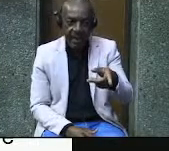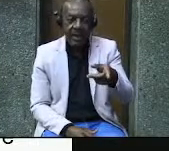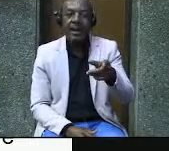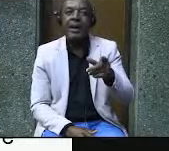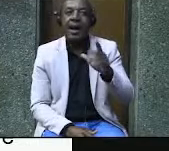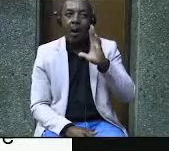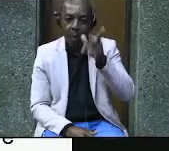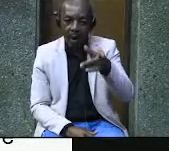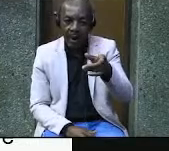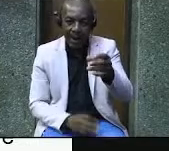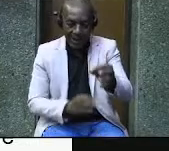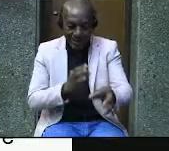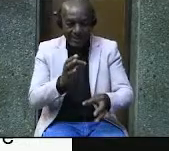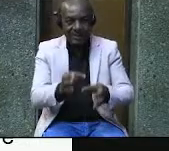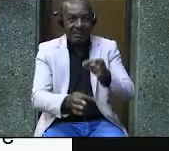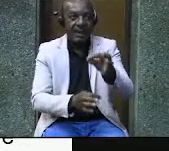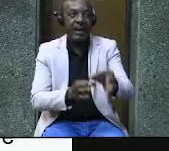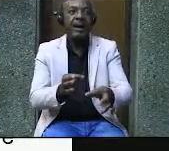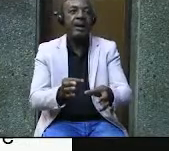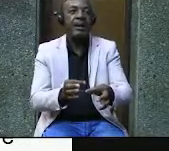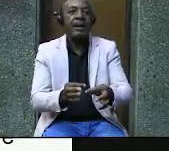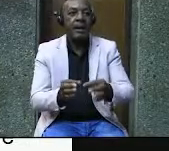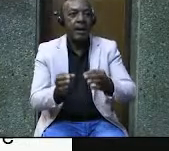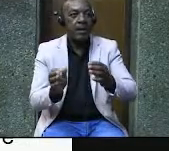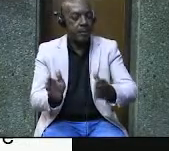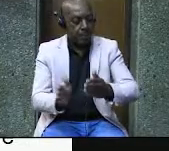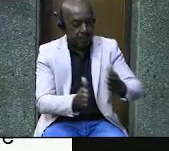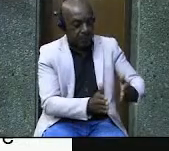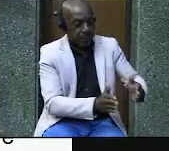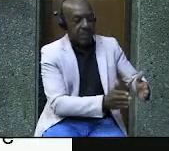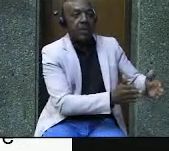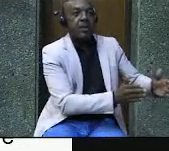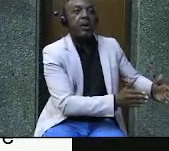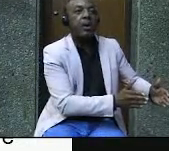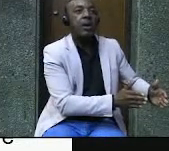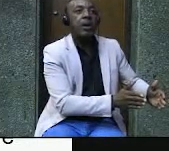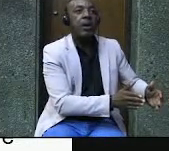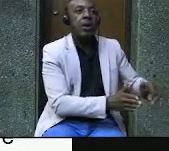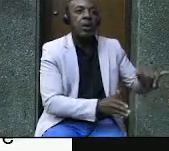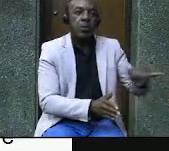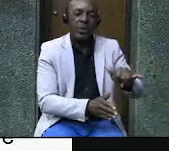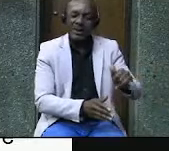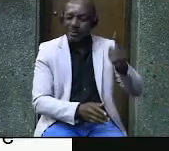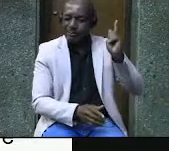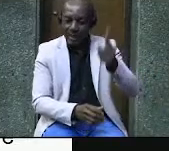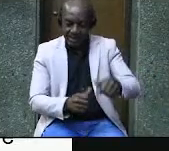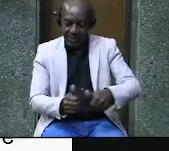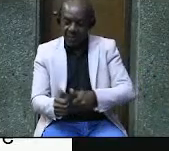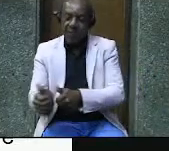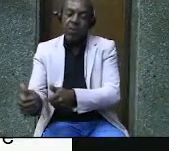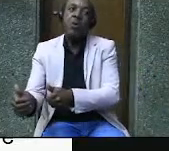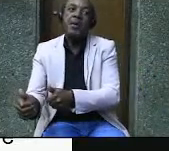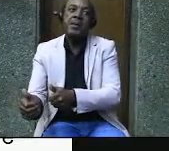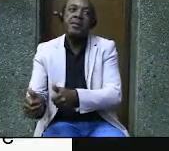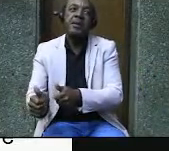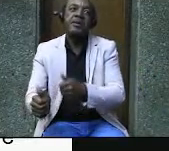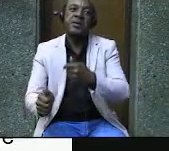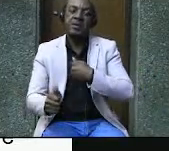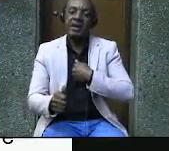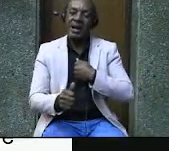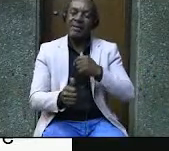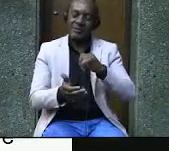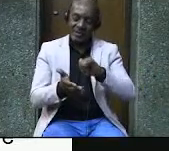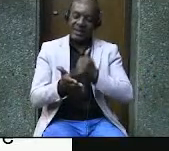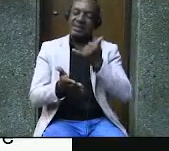the process that is followed when we expropriate. I have already indicated to the